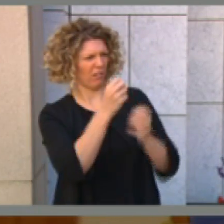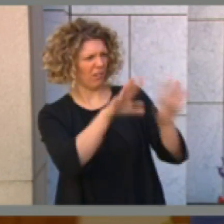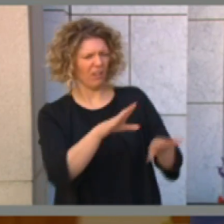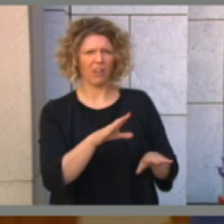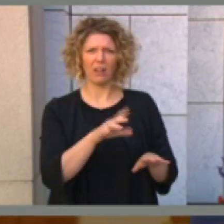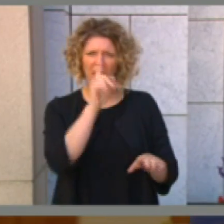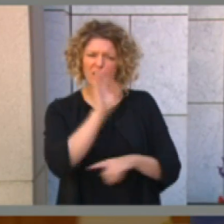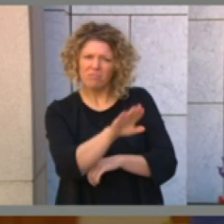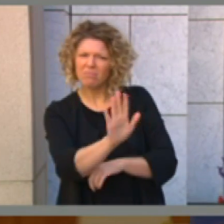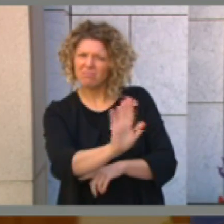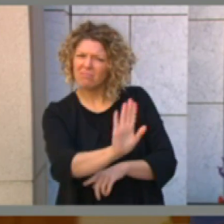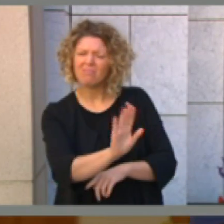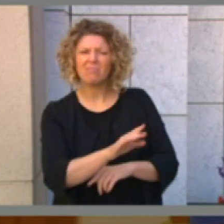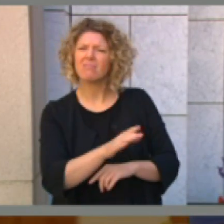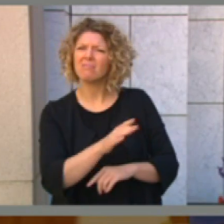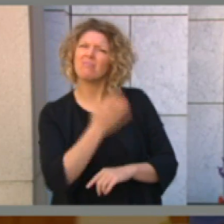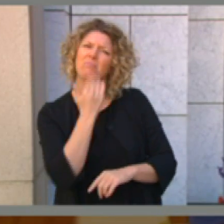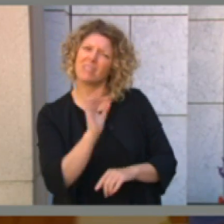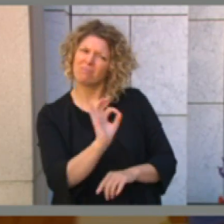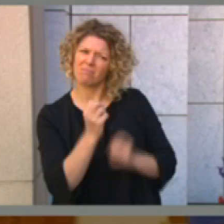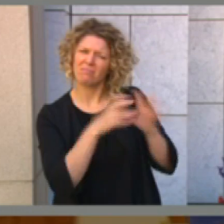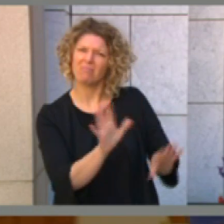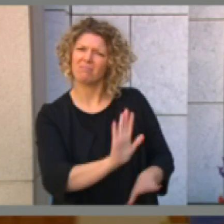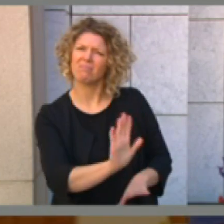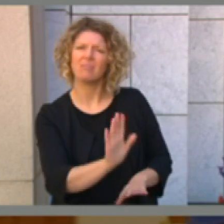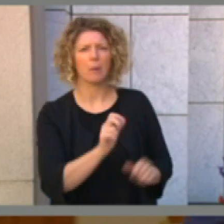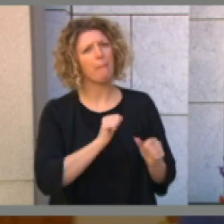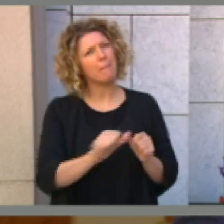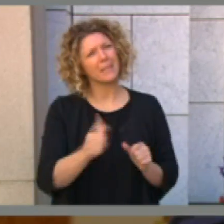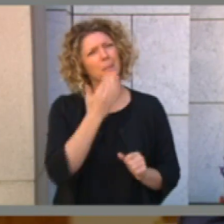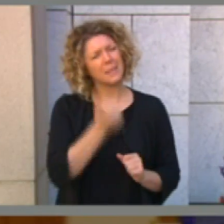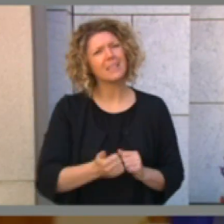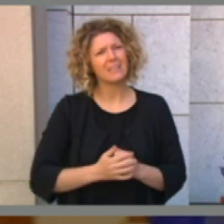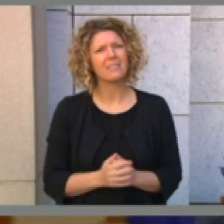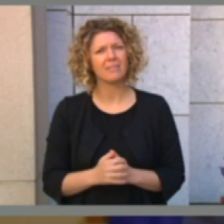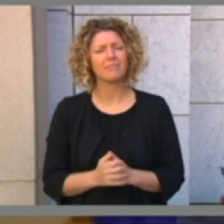out and ask them to just refrain from doing that. That's the right thing to do.